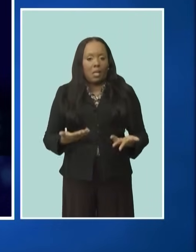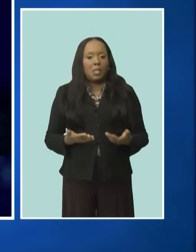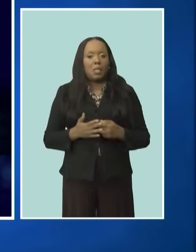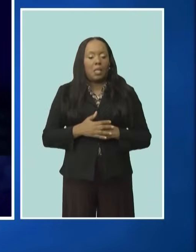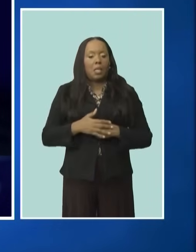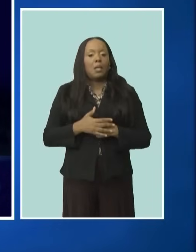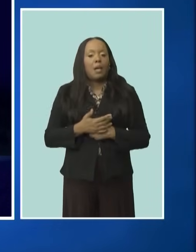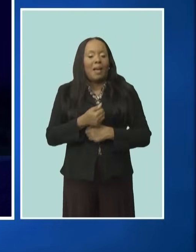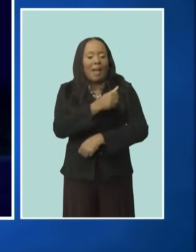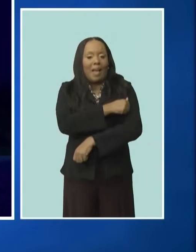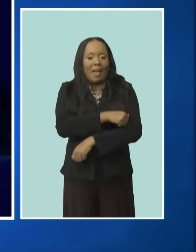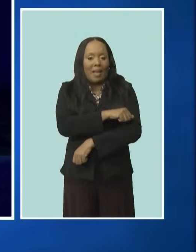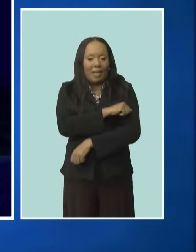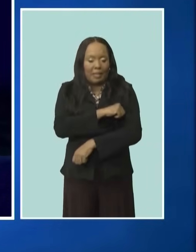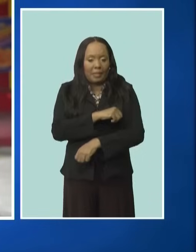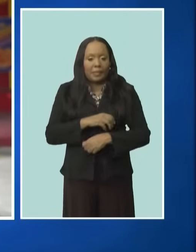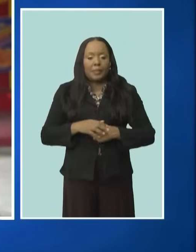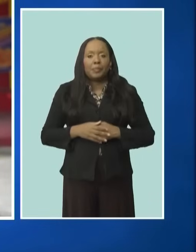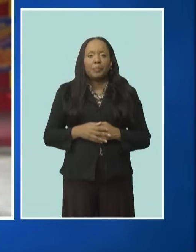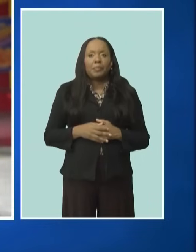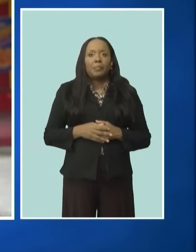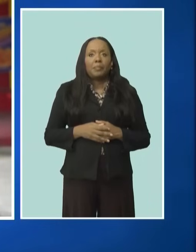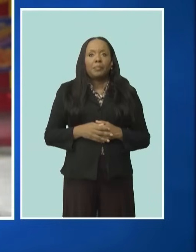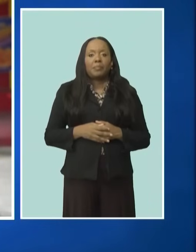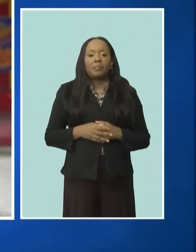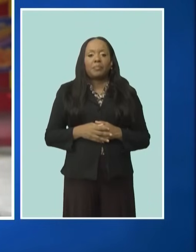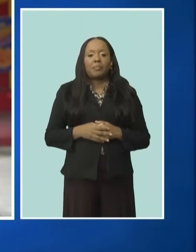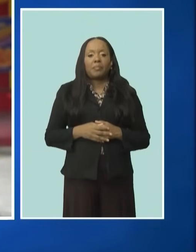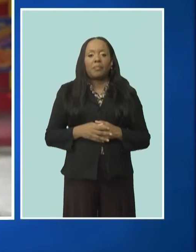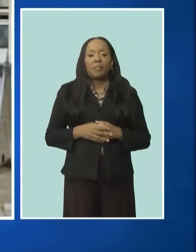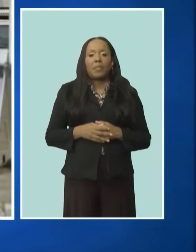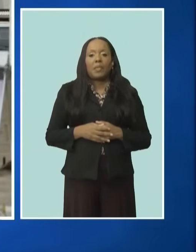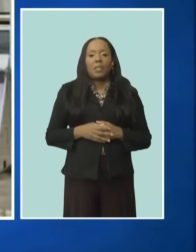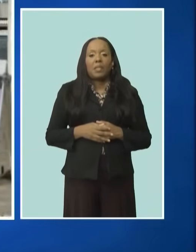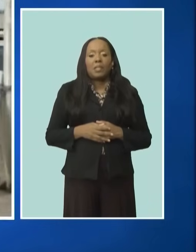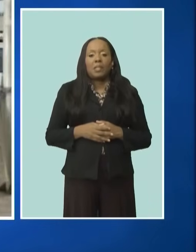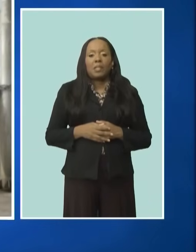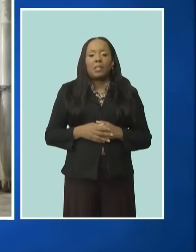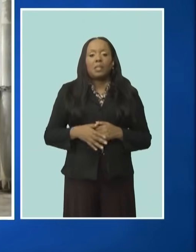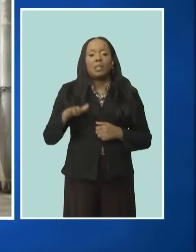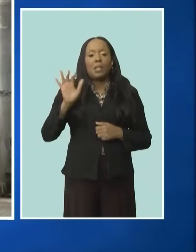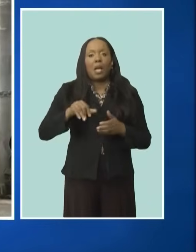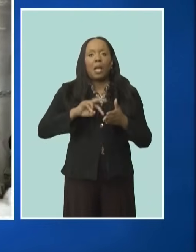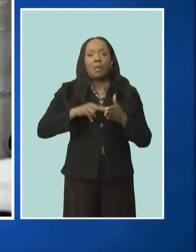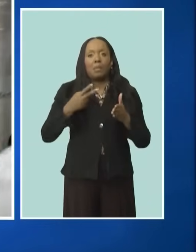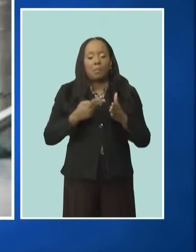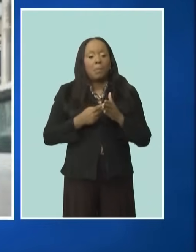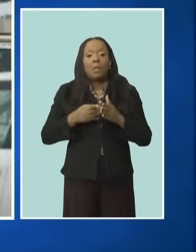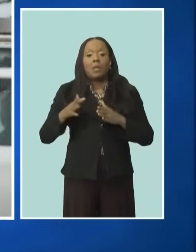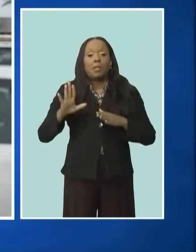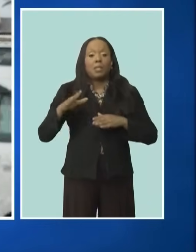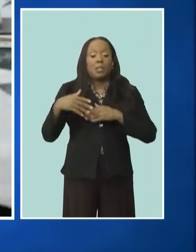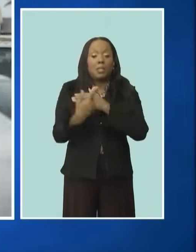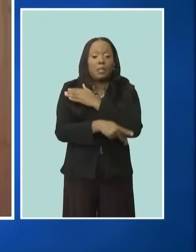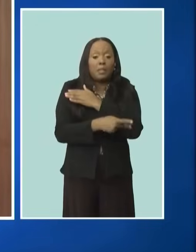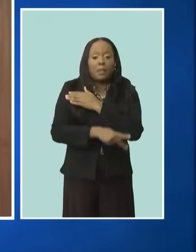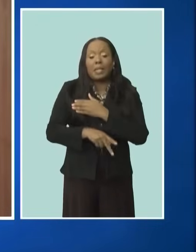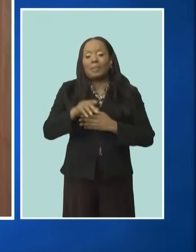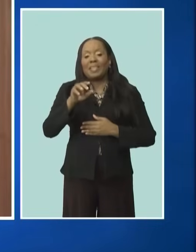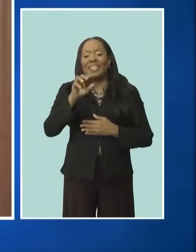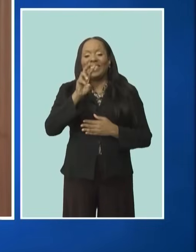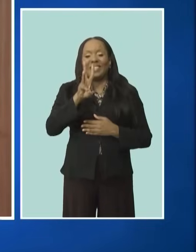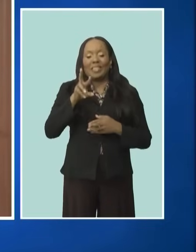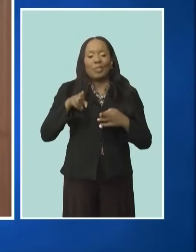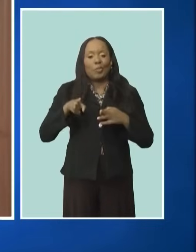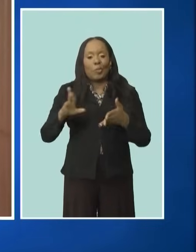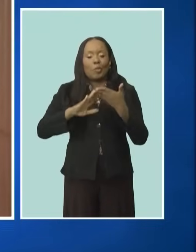ambulance and is currently undergoing treatment. The latest incident has left the 6 Roads business community shaken. It has